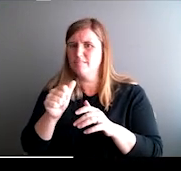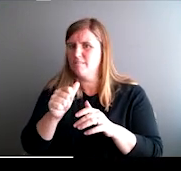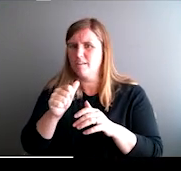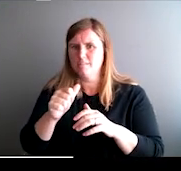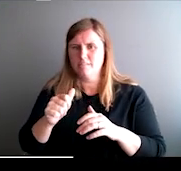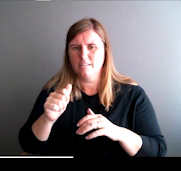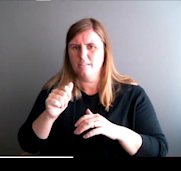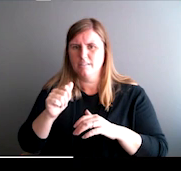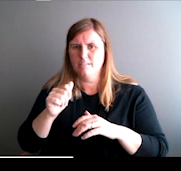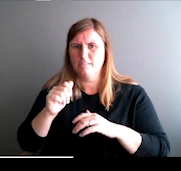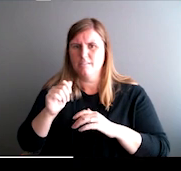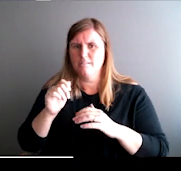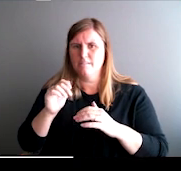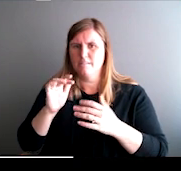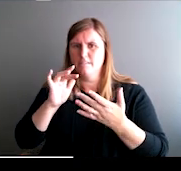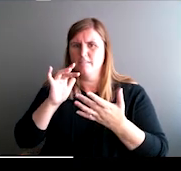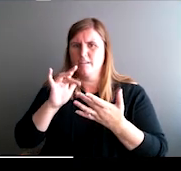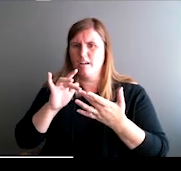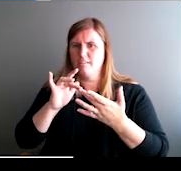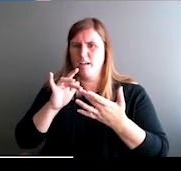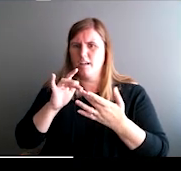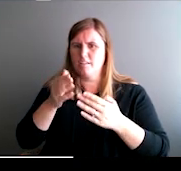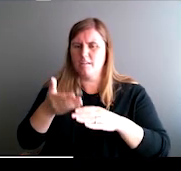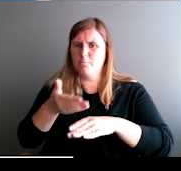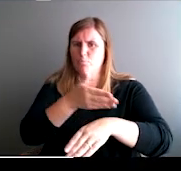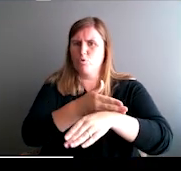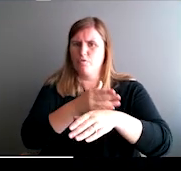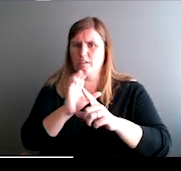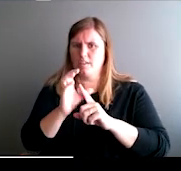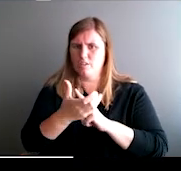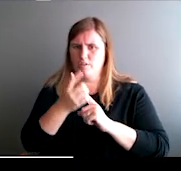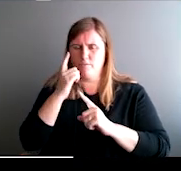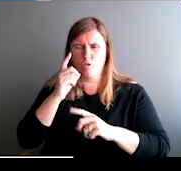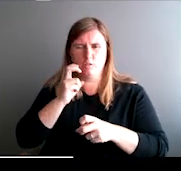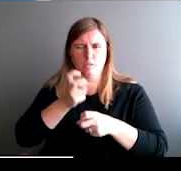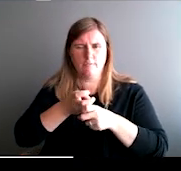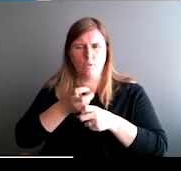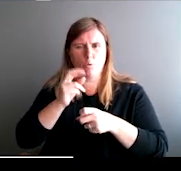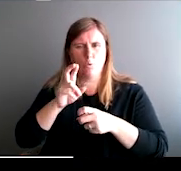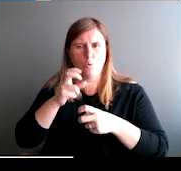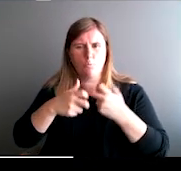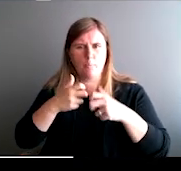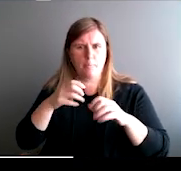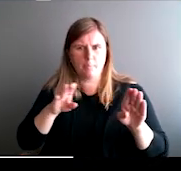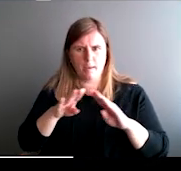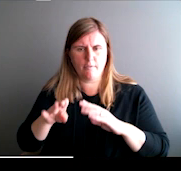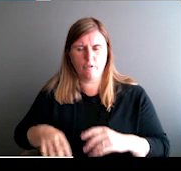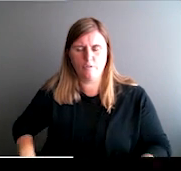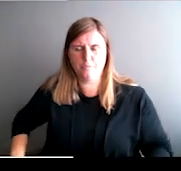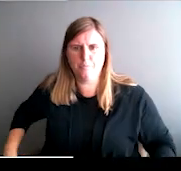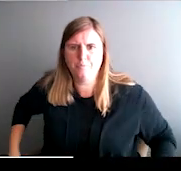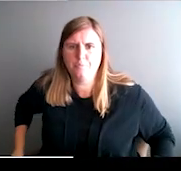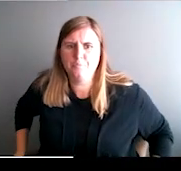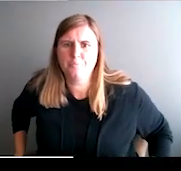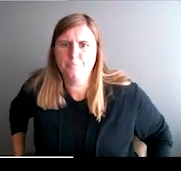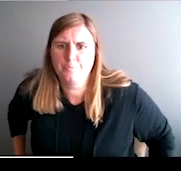contact improving conditions, that reinforcement doesn't occur for difficult or problematic behavior.